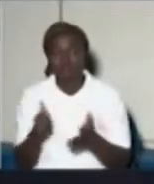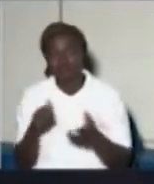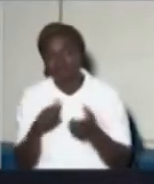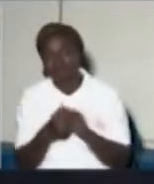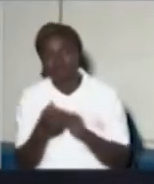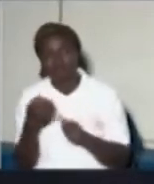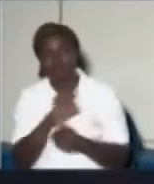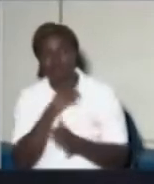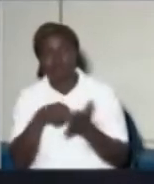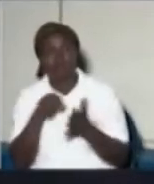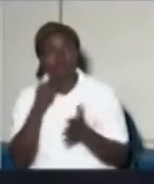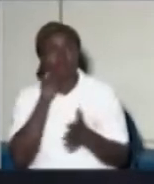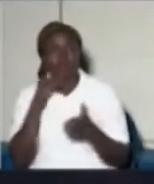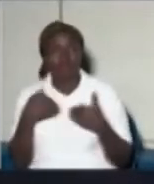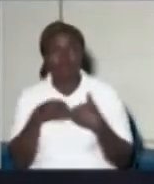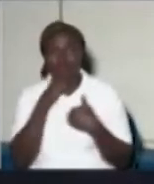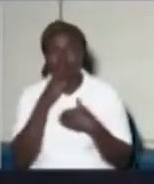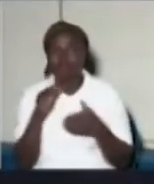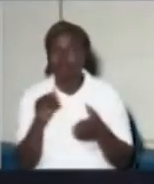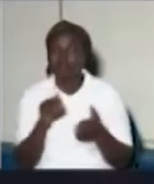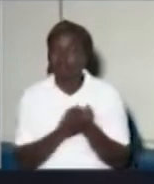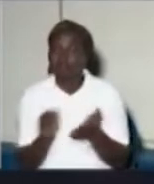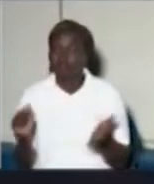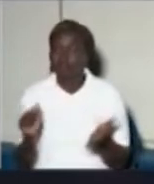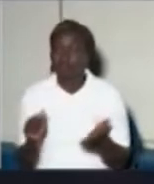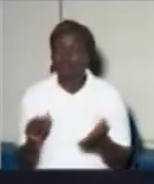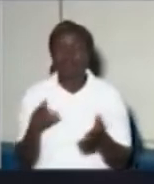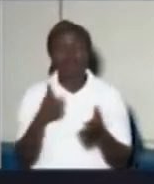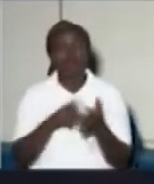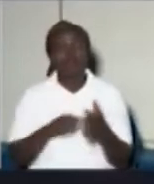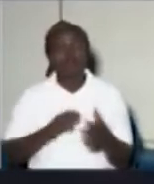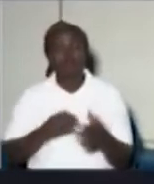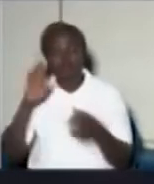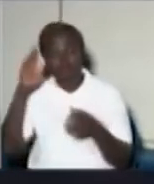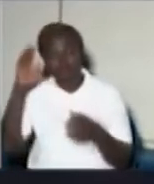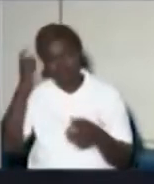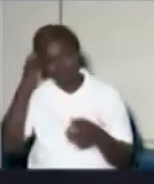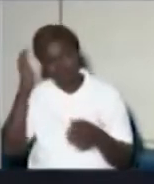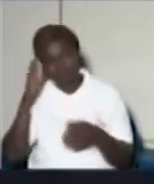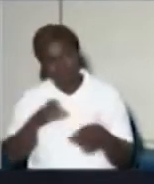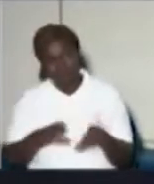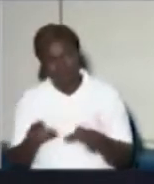away. What our government in power will do is to do away with